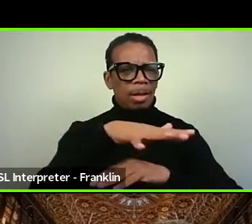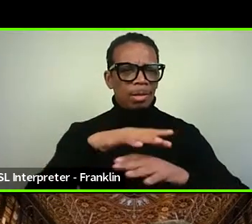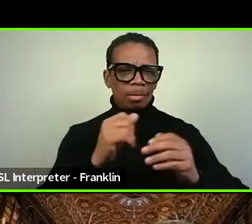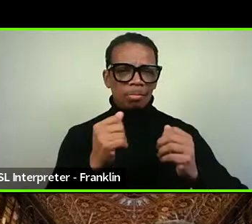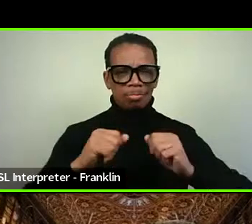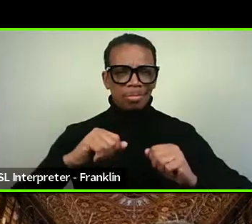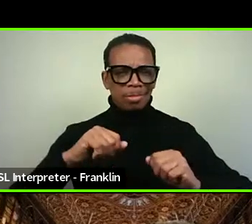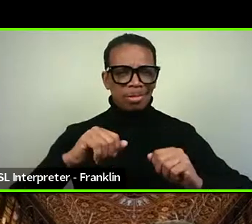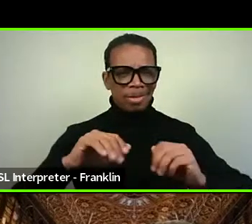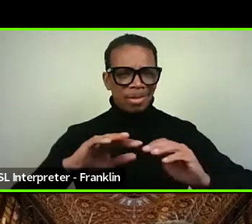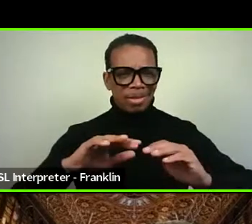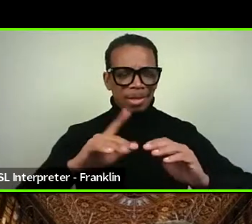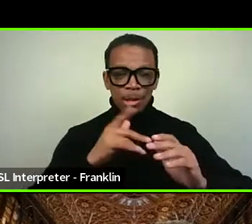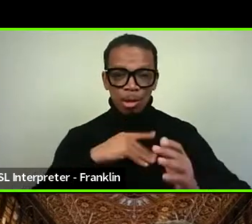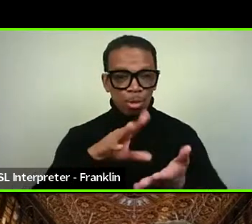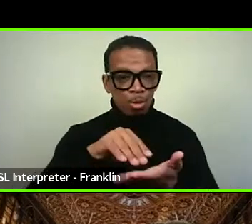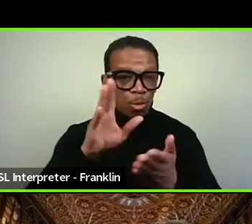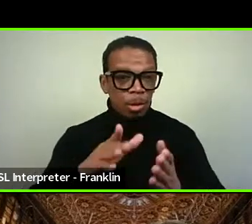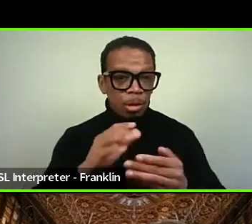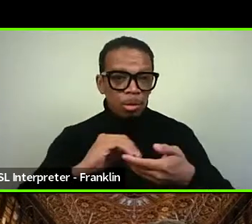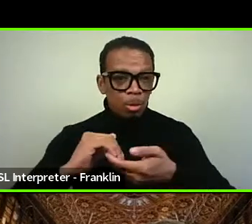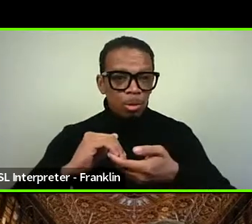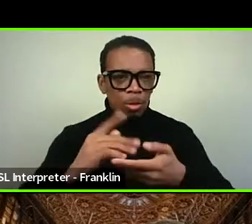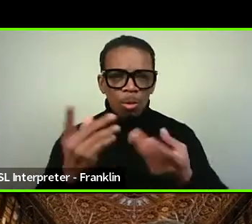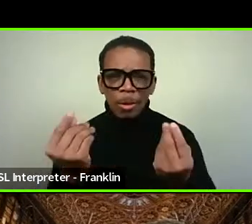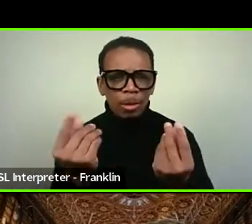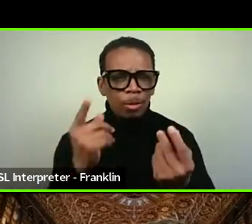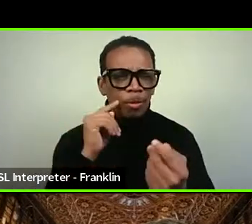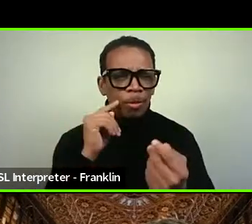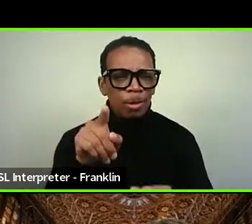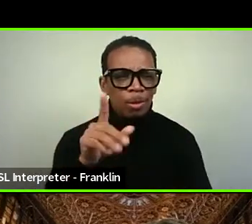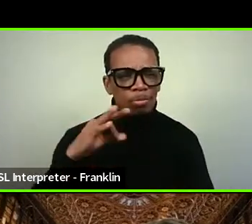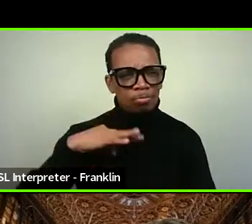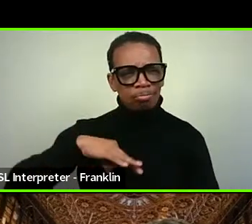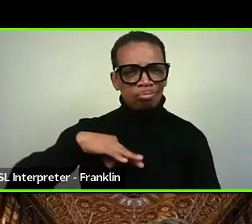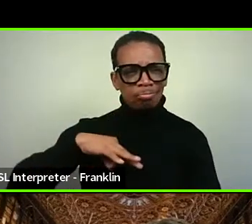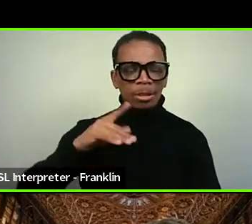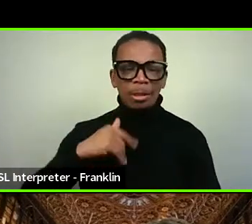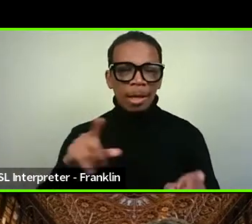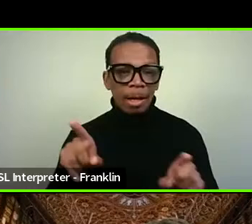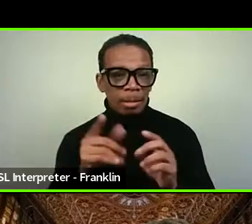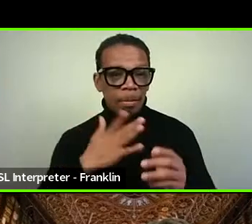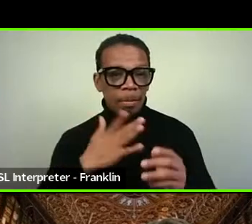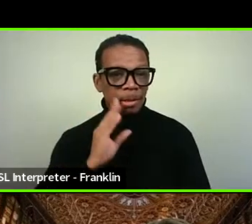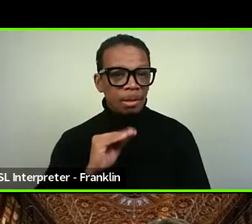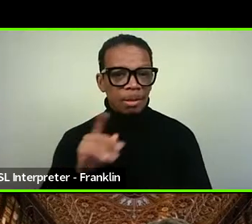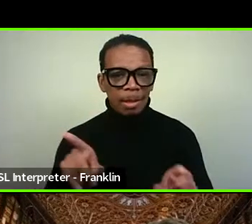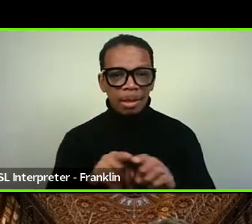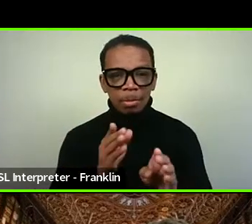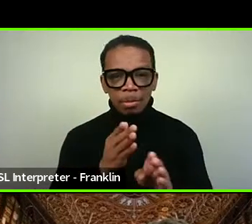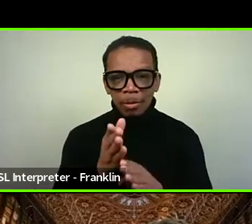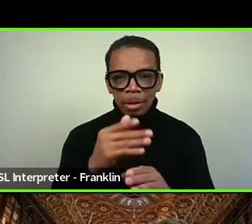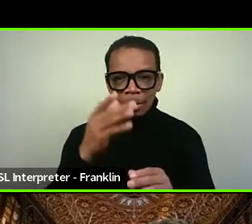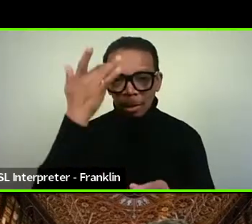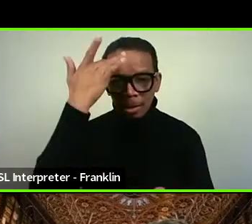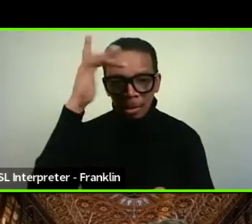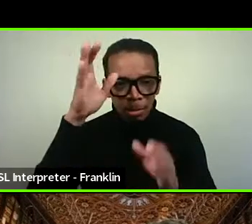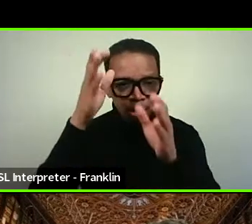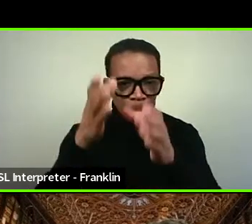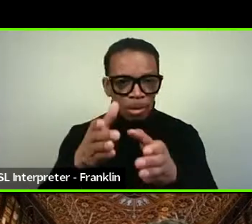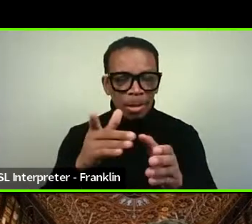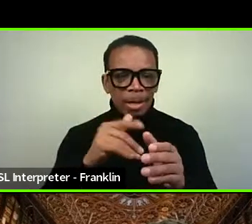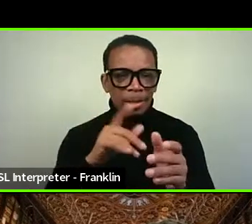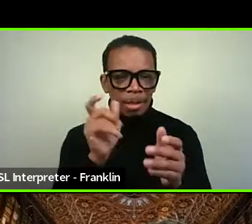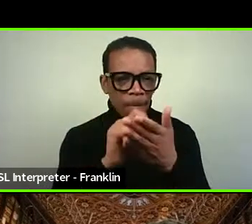student unions. Now, we may say, well, what does that do for you? And in my experience as a professional, right, as a scholar, as an